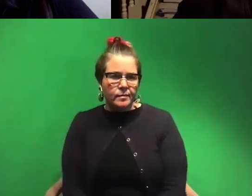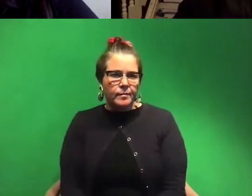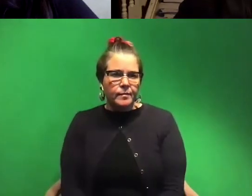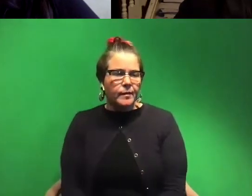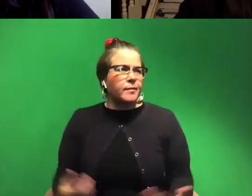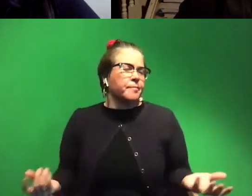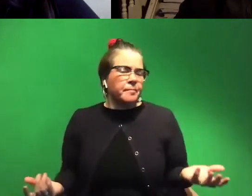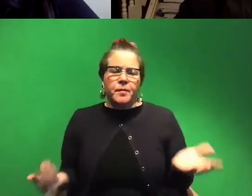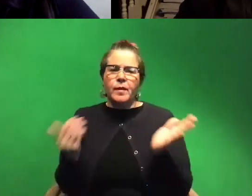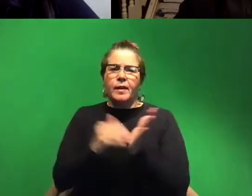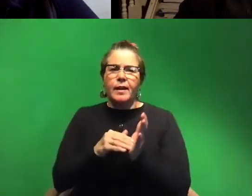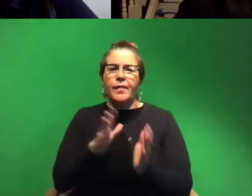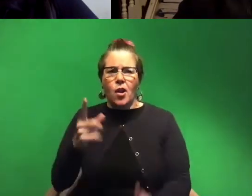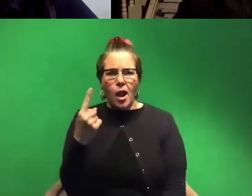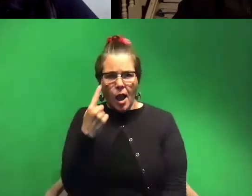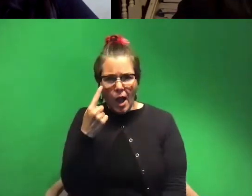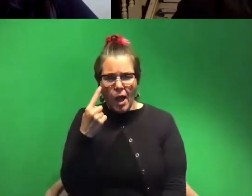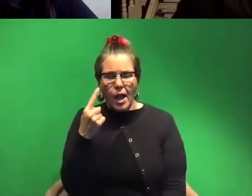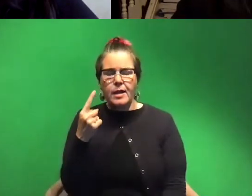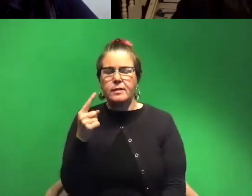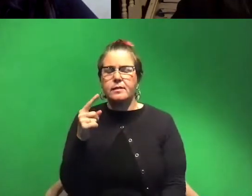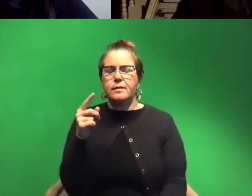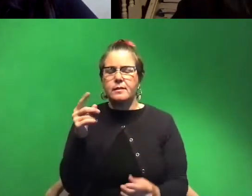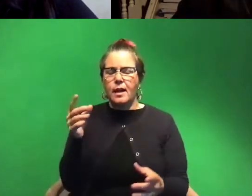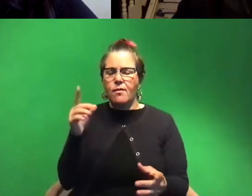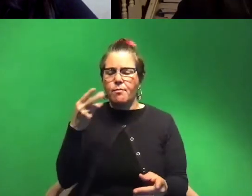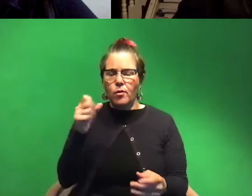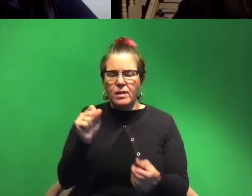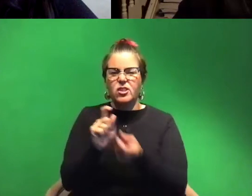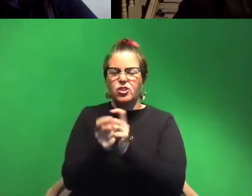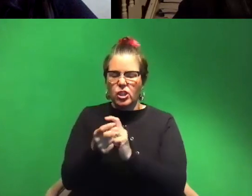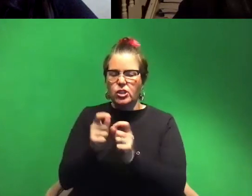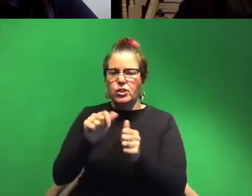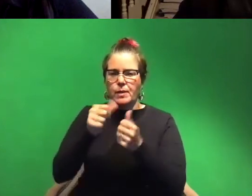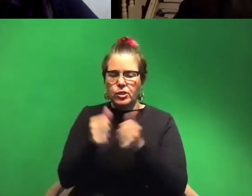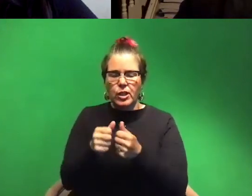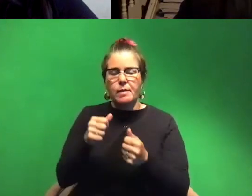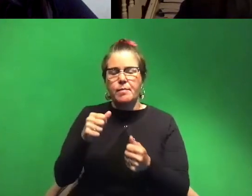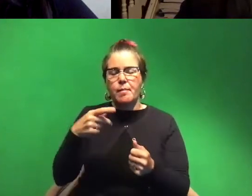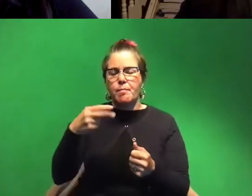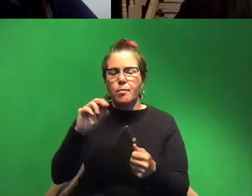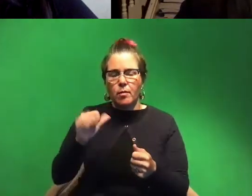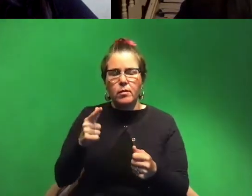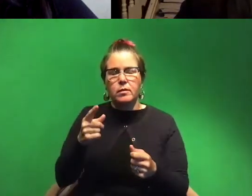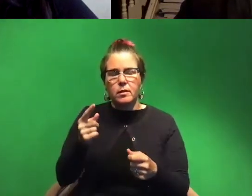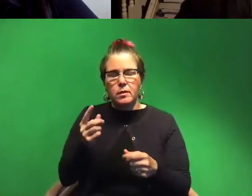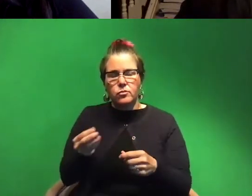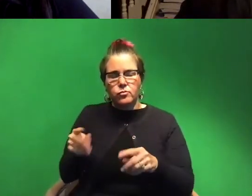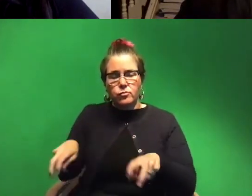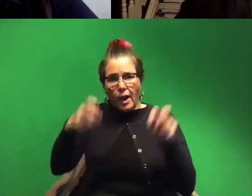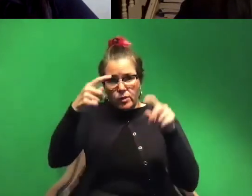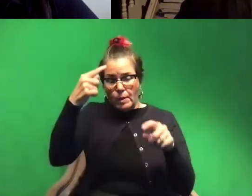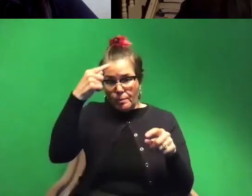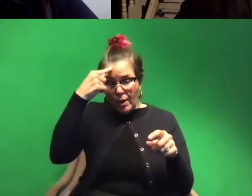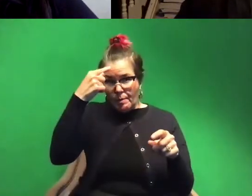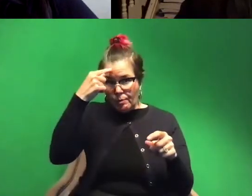again, you've got their eyes polarizing light, changing the shape of their pupils, going to their brains then